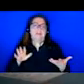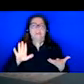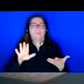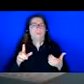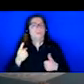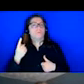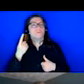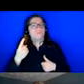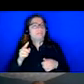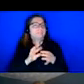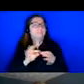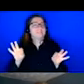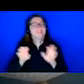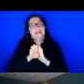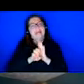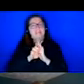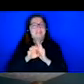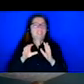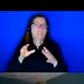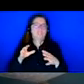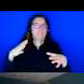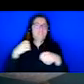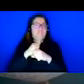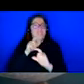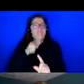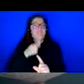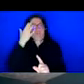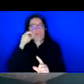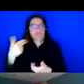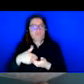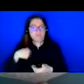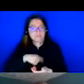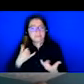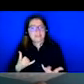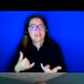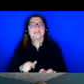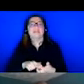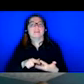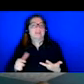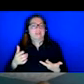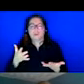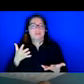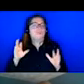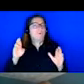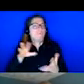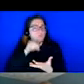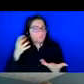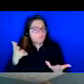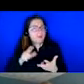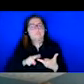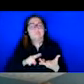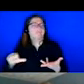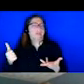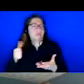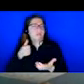sentence elevator speech, try to keep it to 1 sentence, why you joined us today, what do you hope to get out, and what other support you might need too as well.